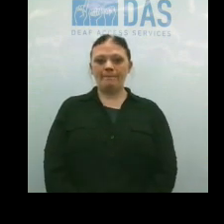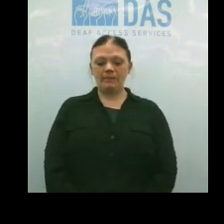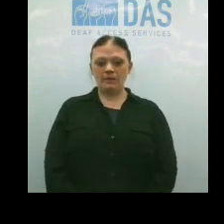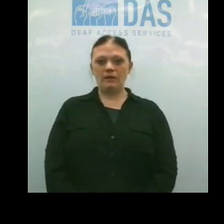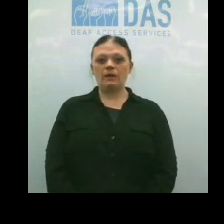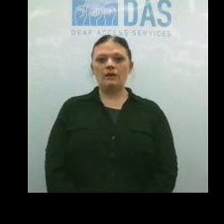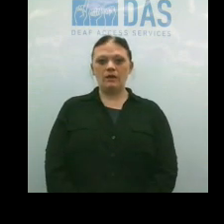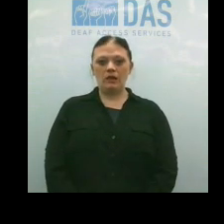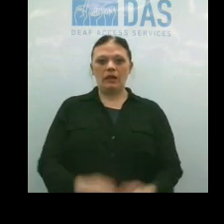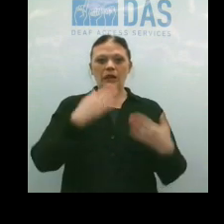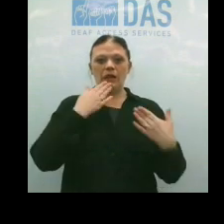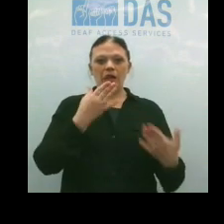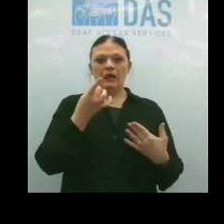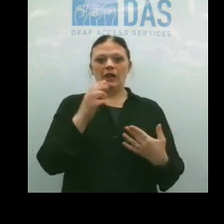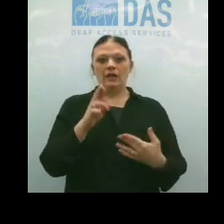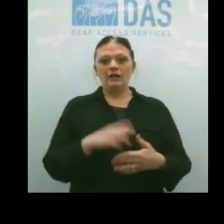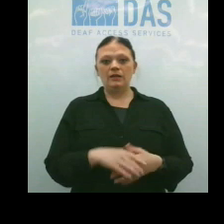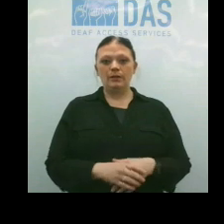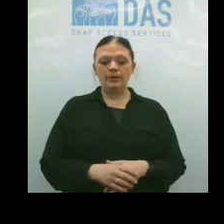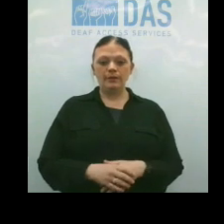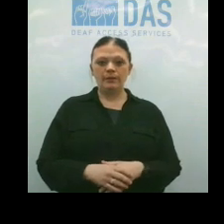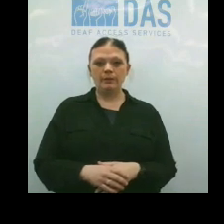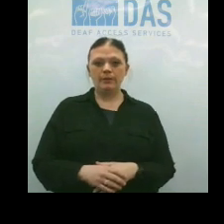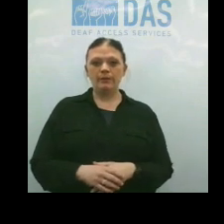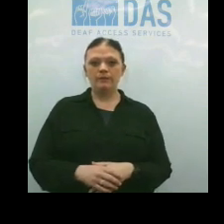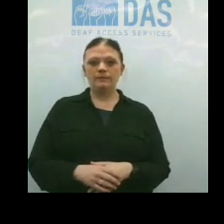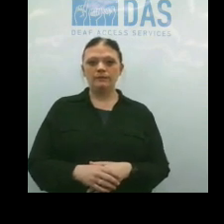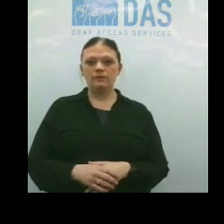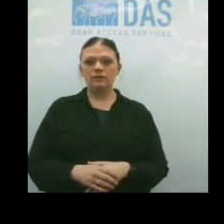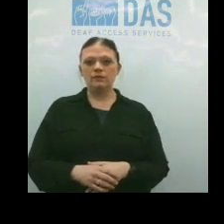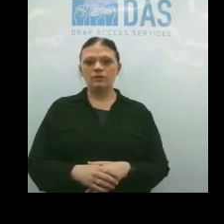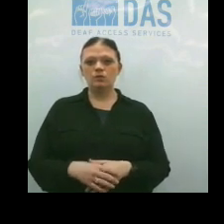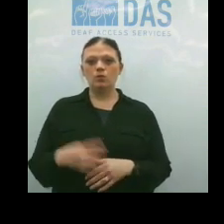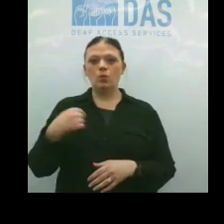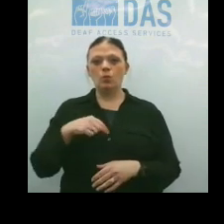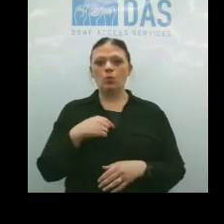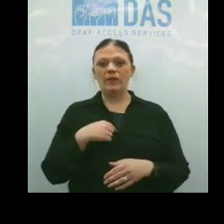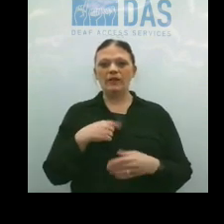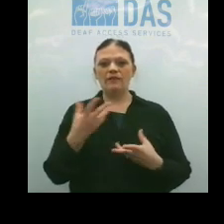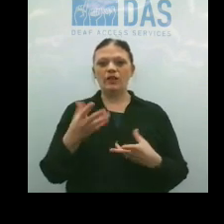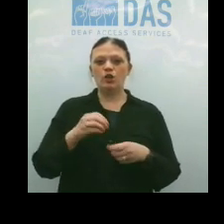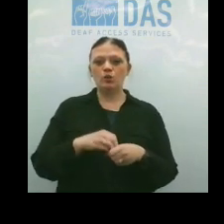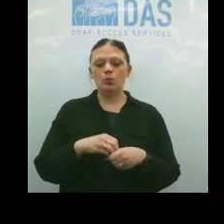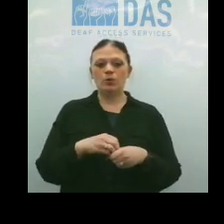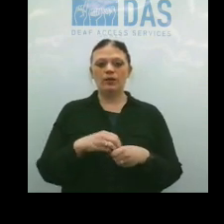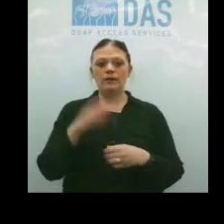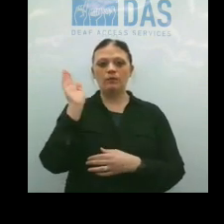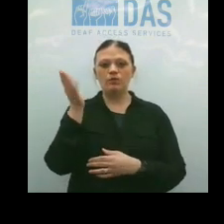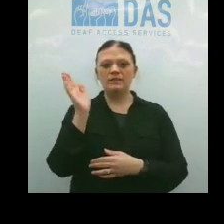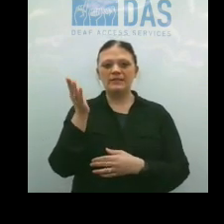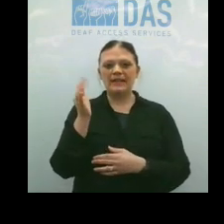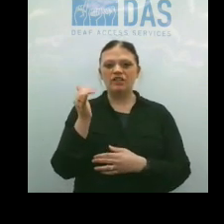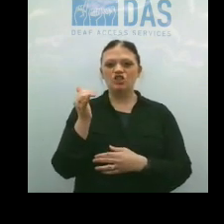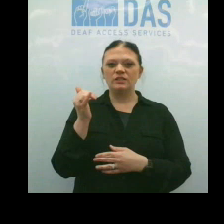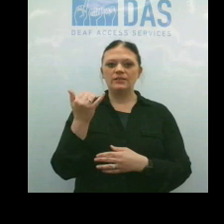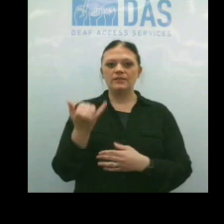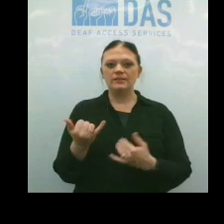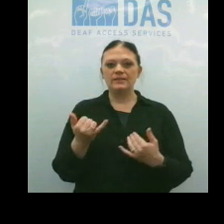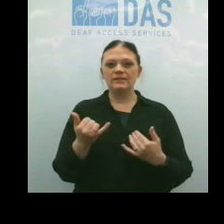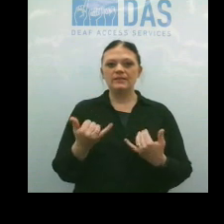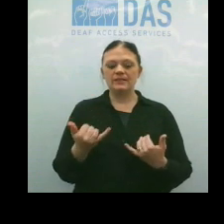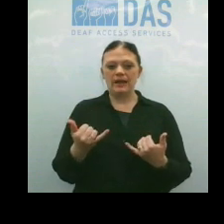Thank you, Doctor. We have included in the presentation today information from our medical examiner's office